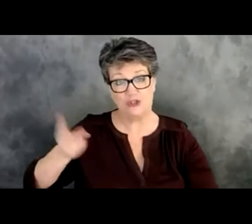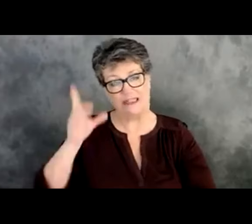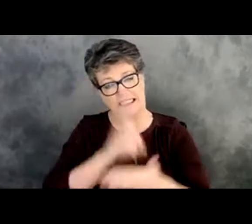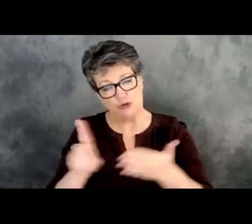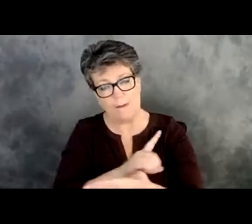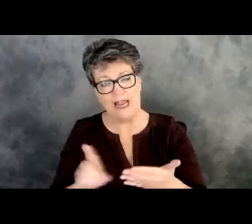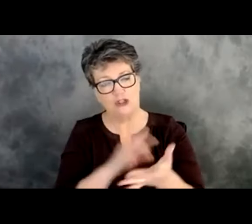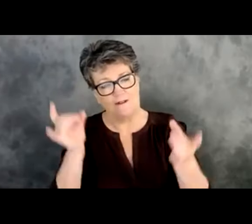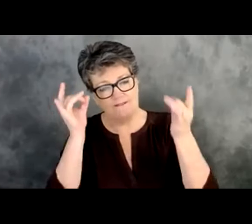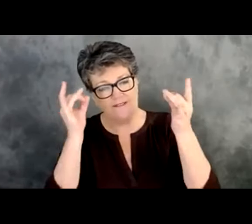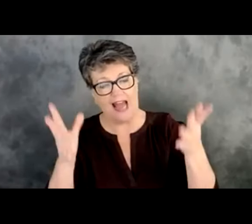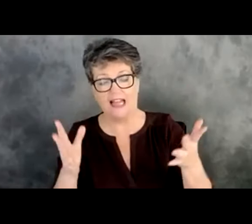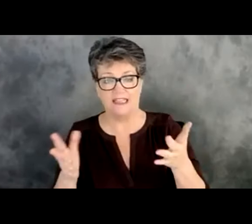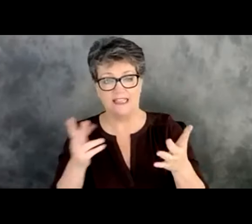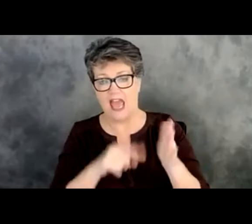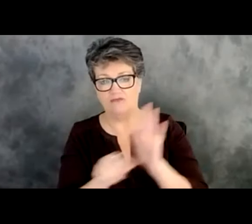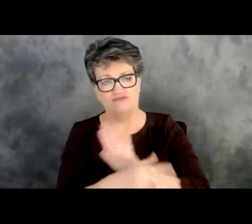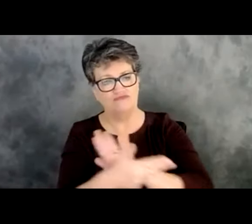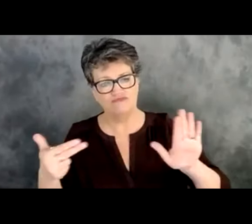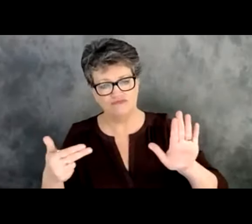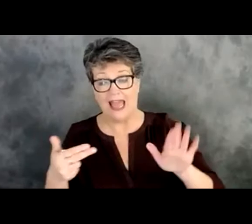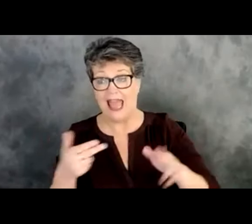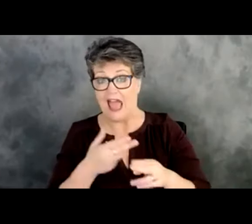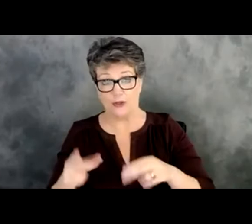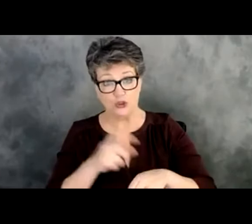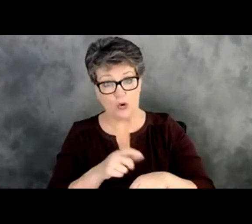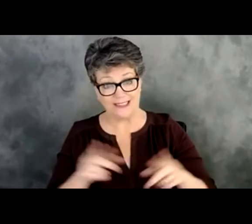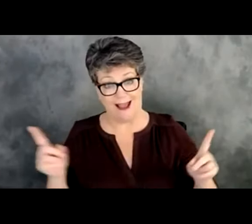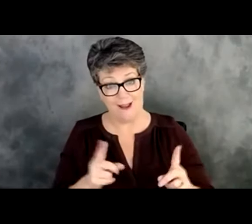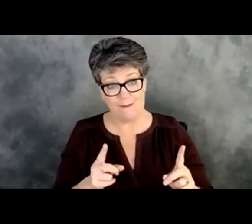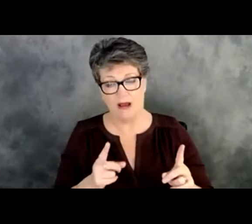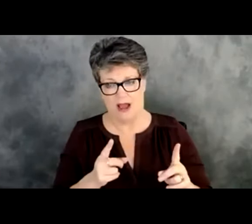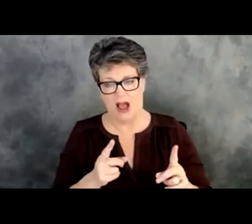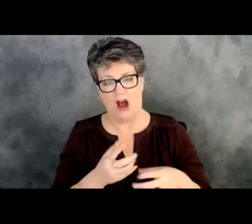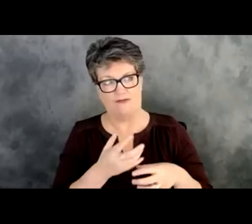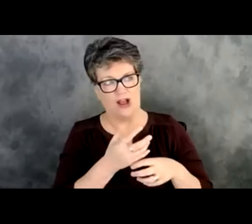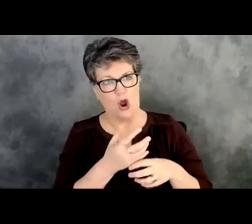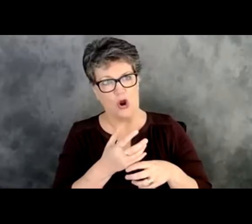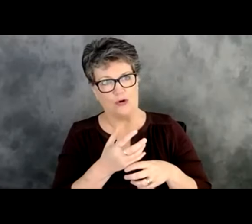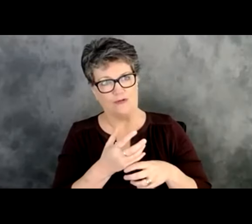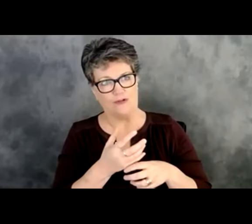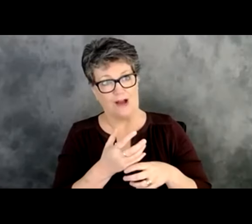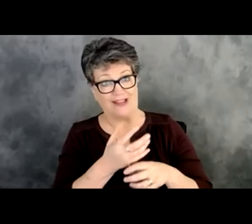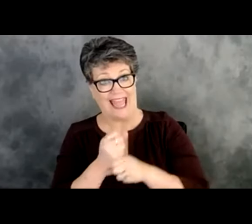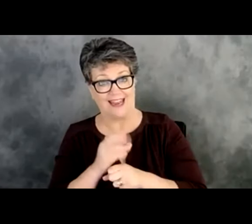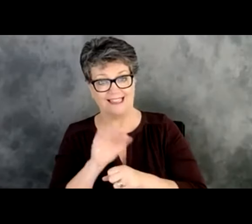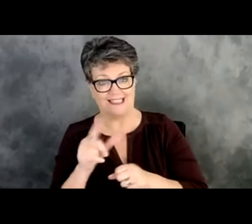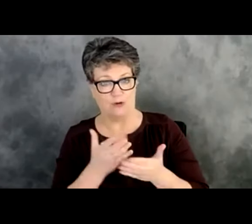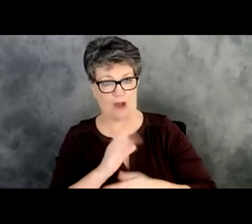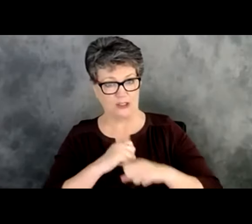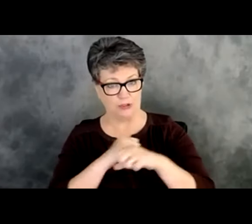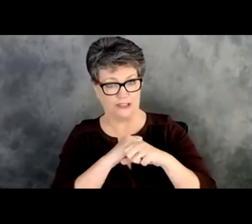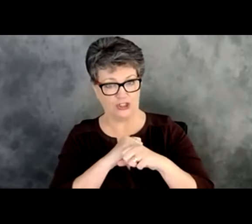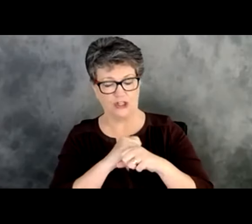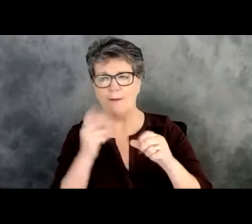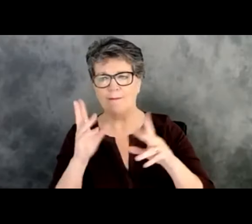violence, and stigma, and the rather short time frame of acquiring civil rights protection, that many in the community